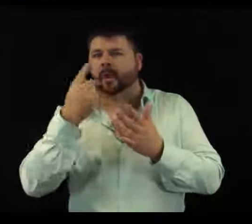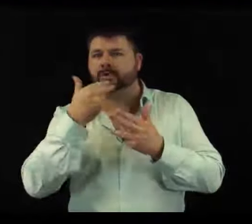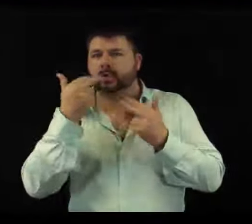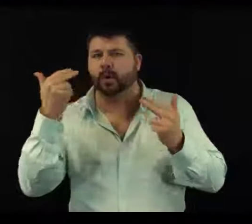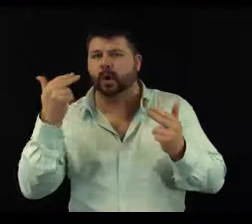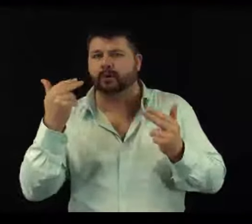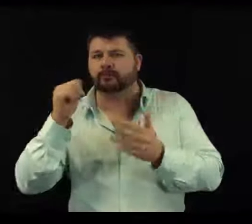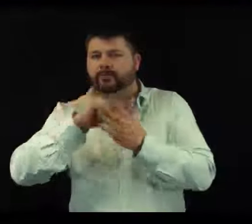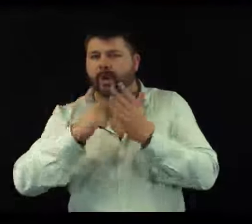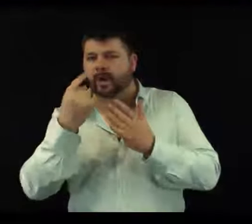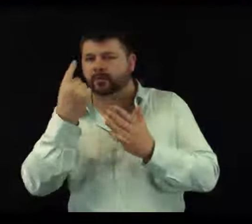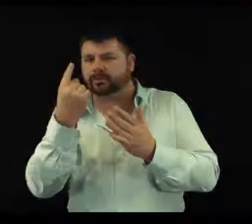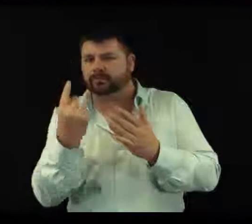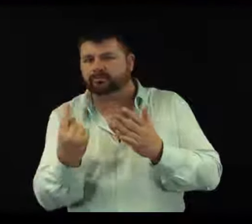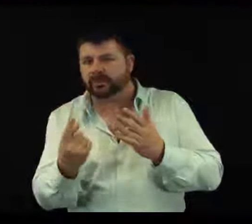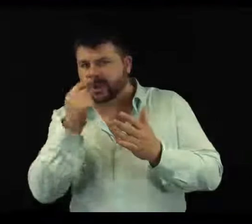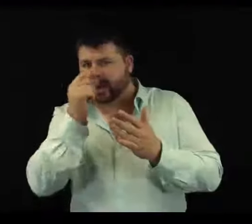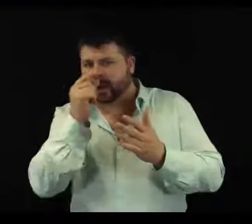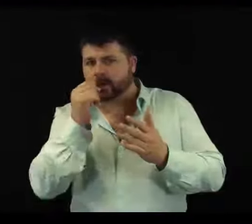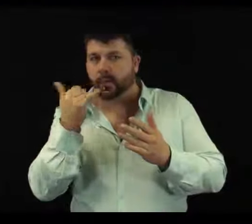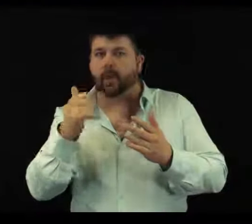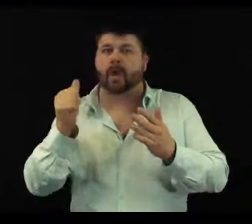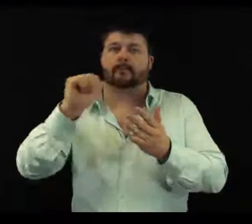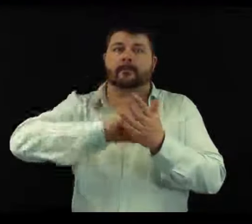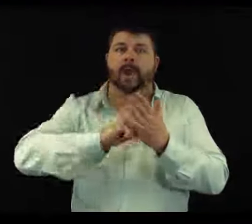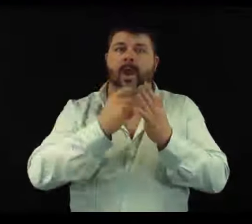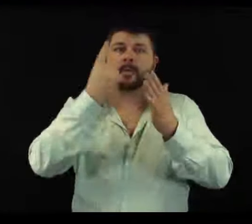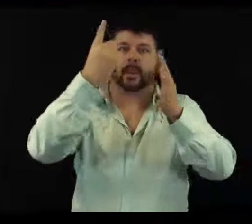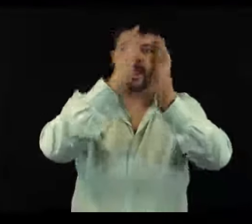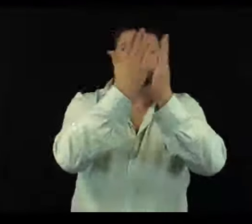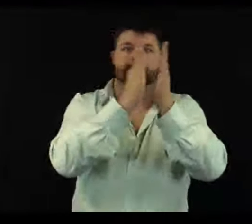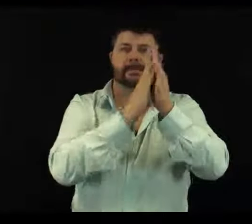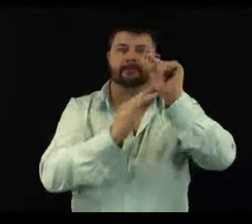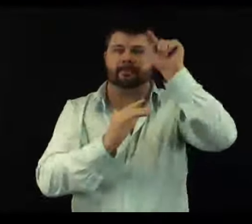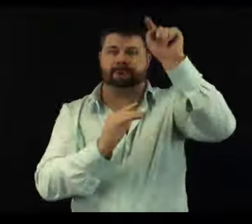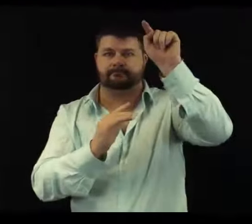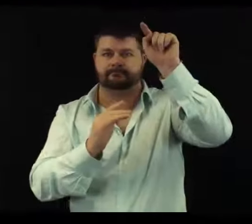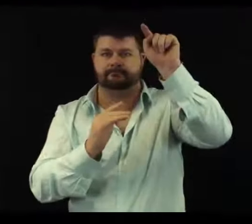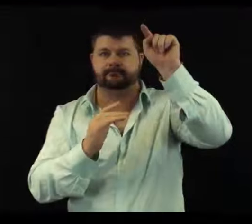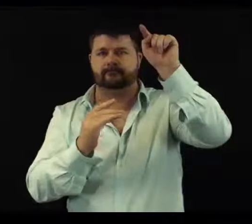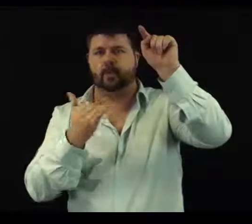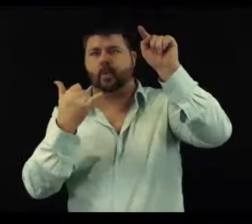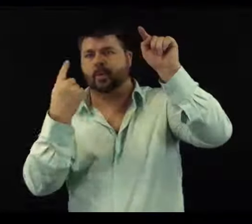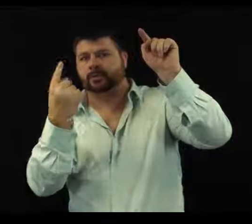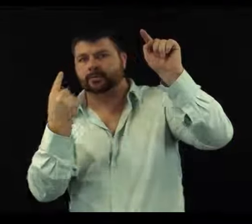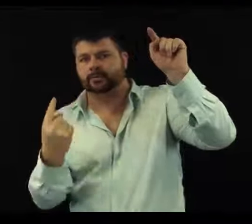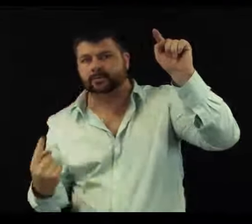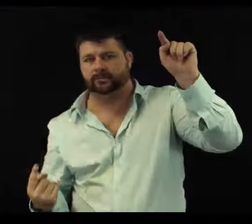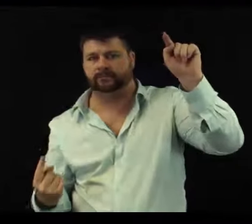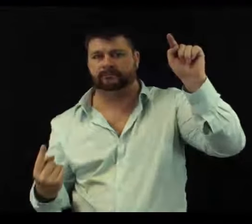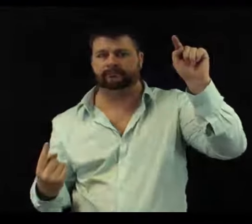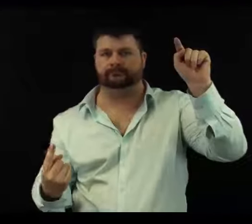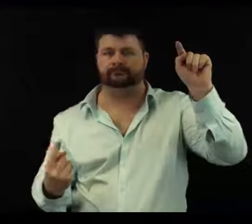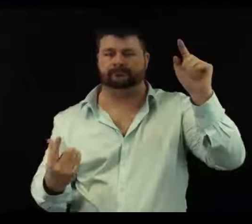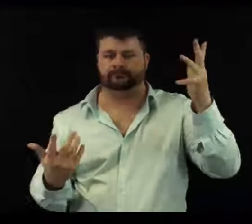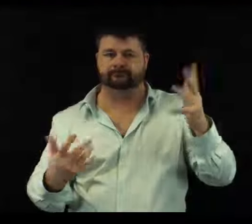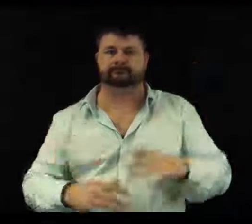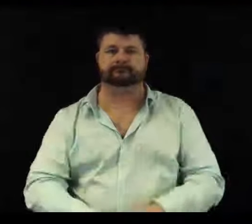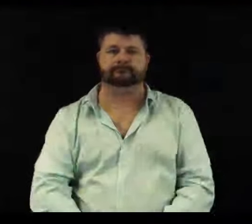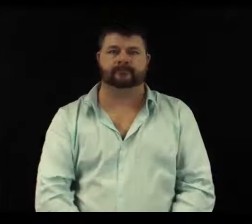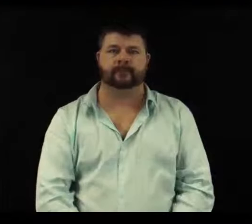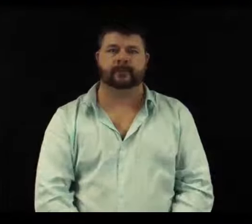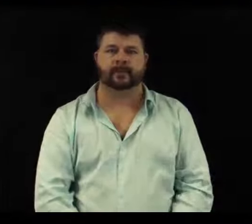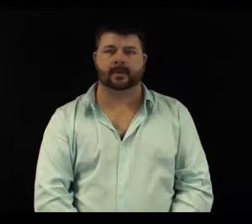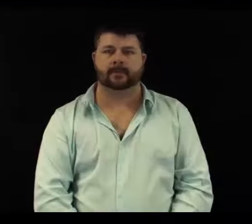tap on the price button over on the right-hand side for that song. Or, for an album, tap on the price button under the customer star